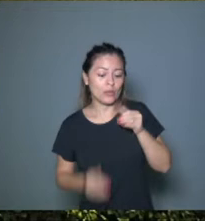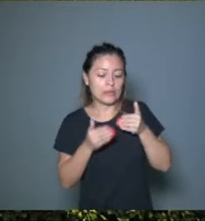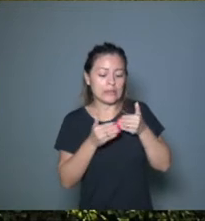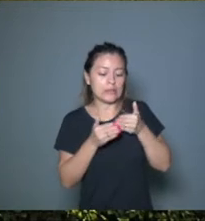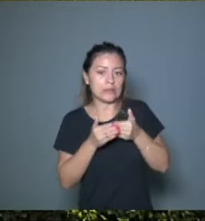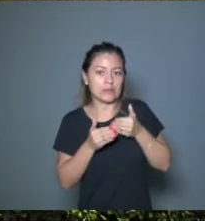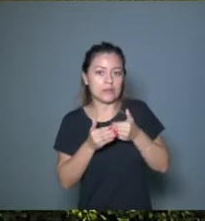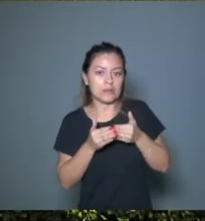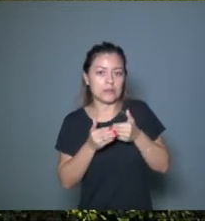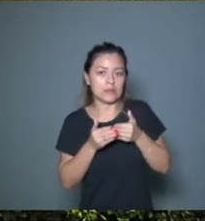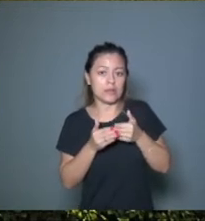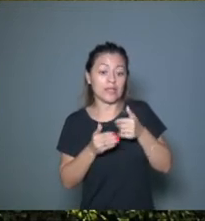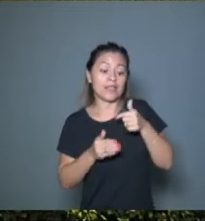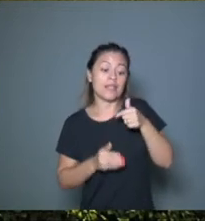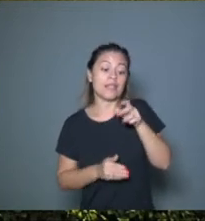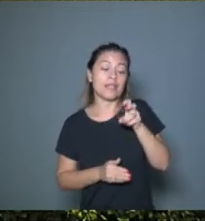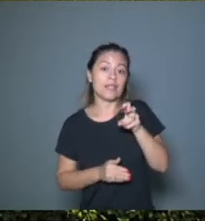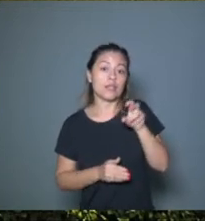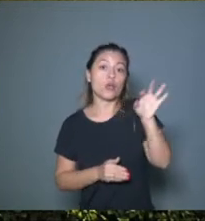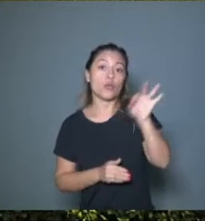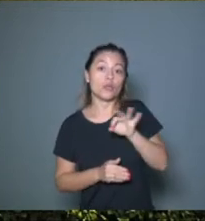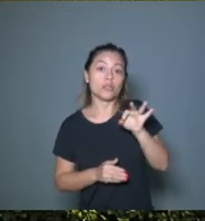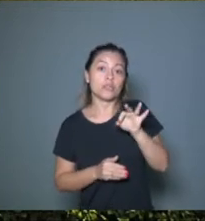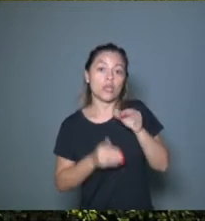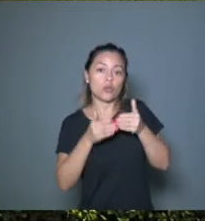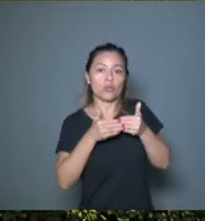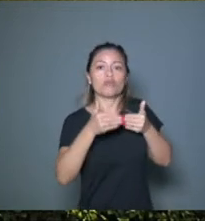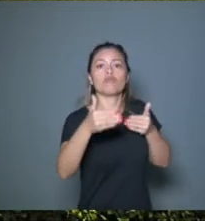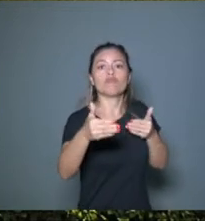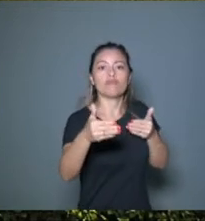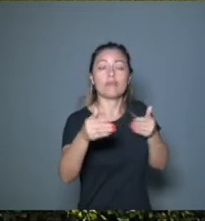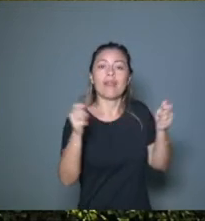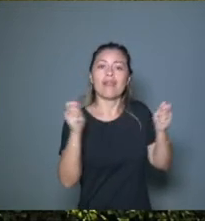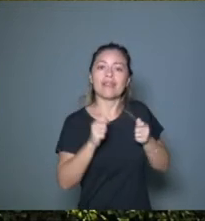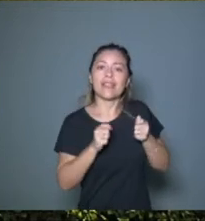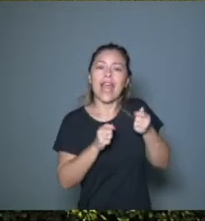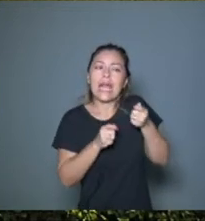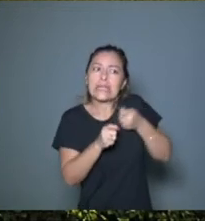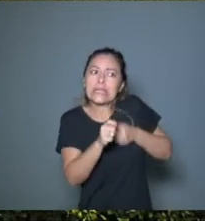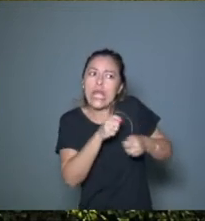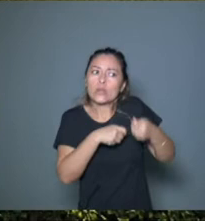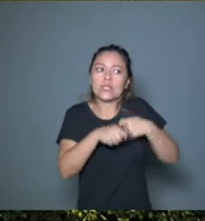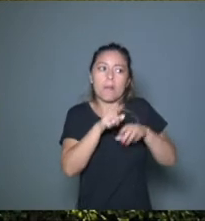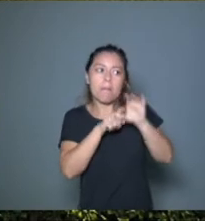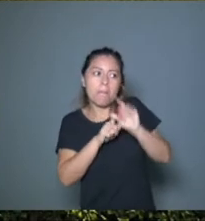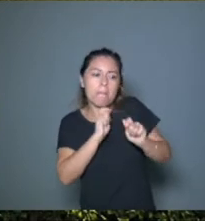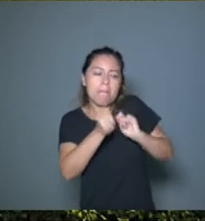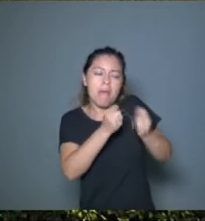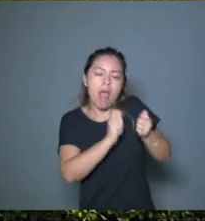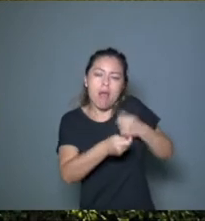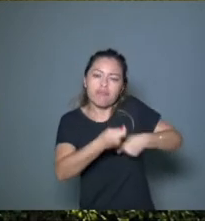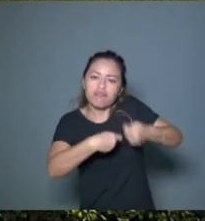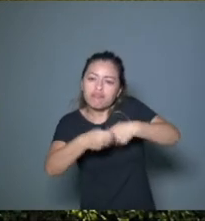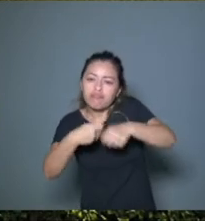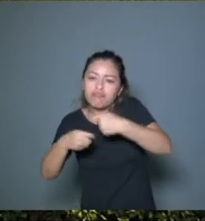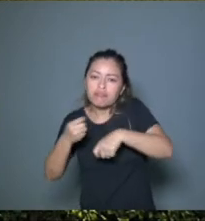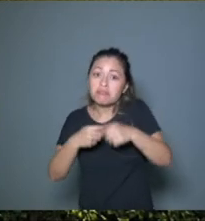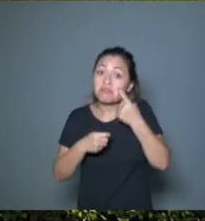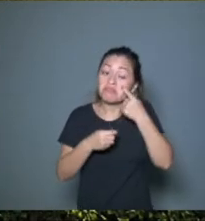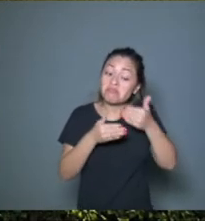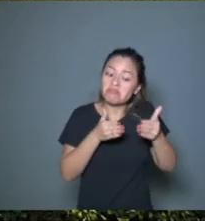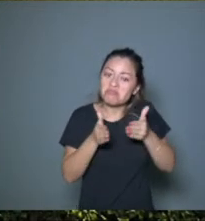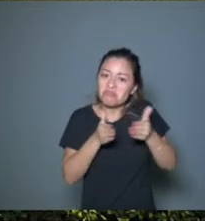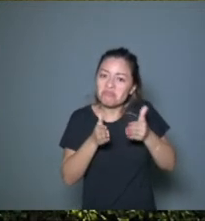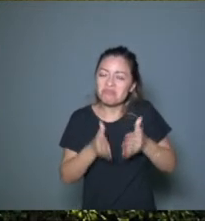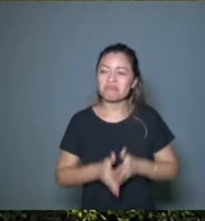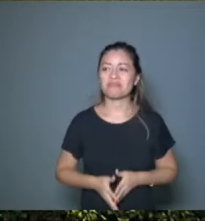25% short-term and 75% long-term, which gives us some comfort to renegotiate debt and